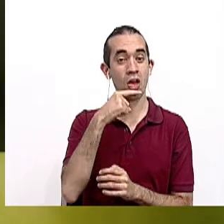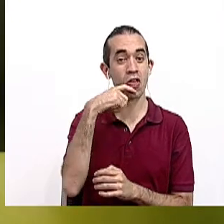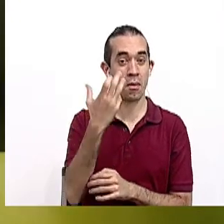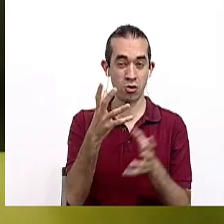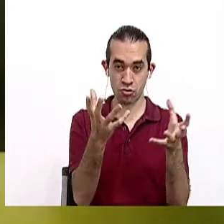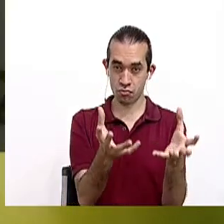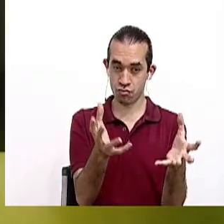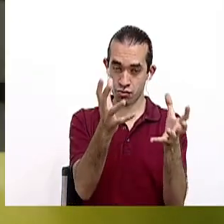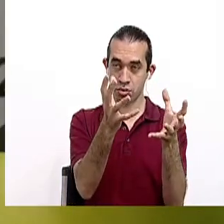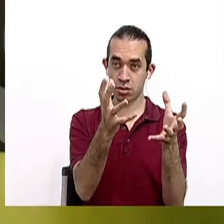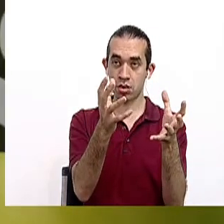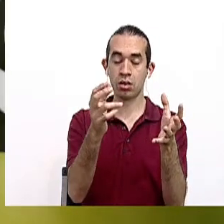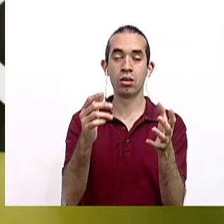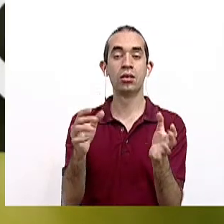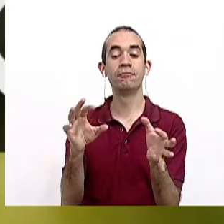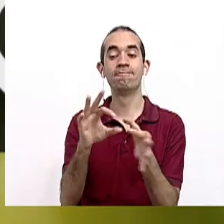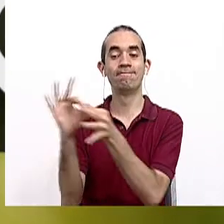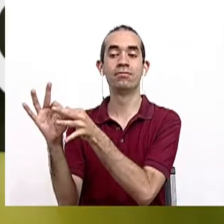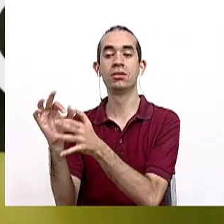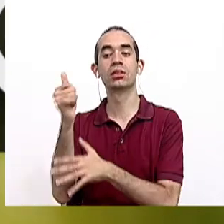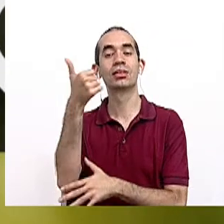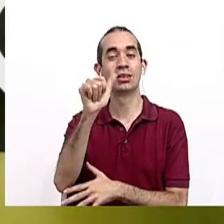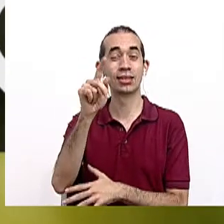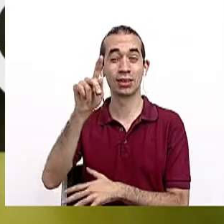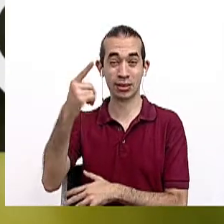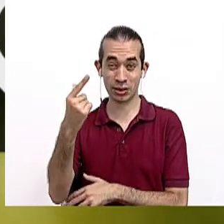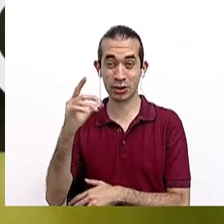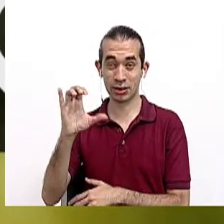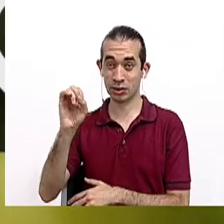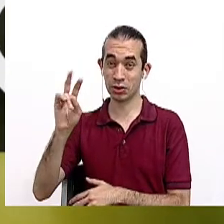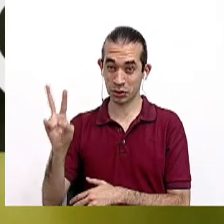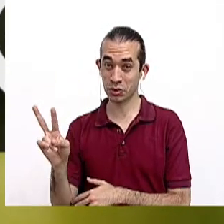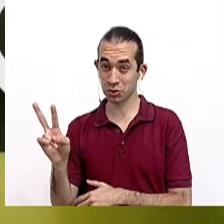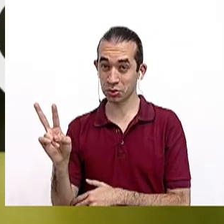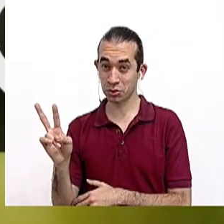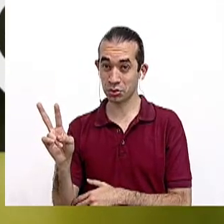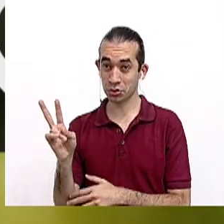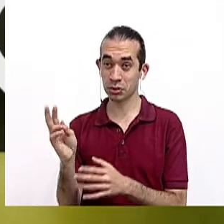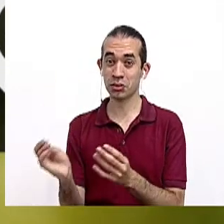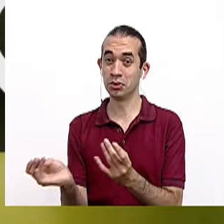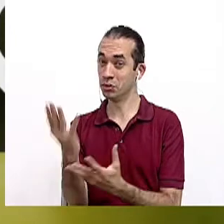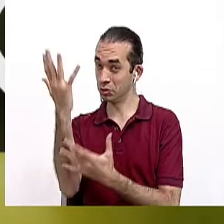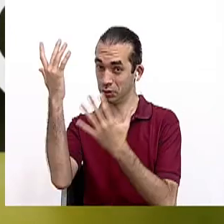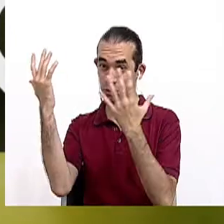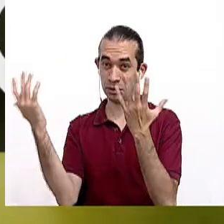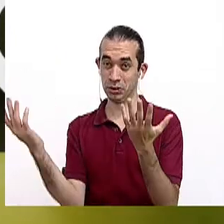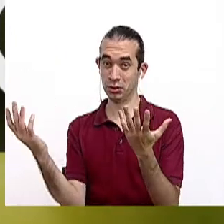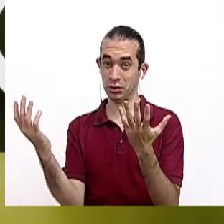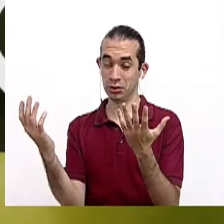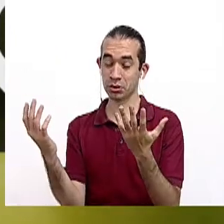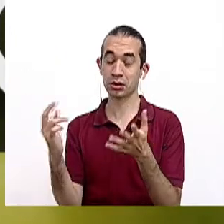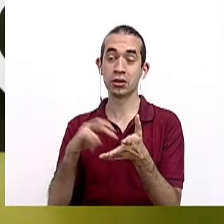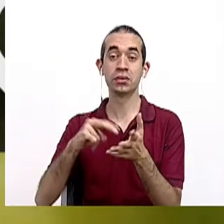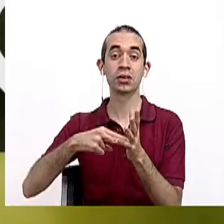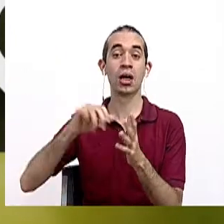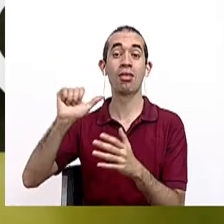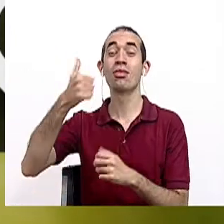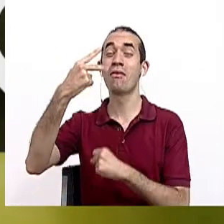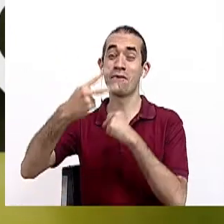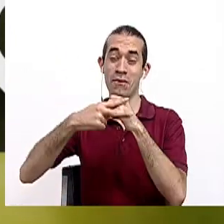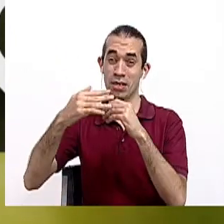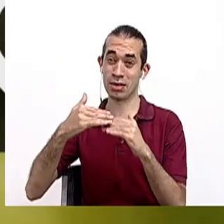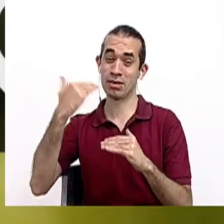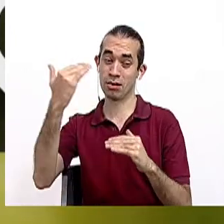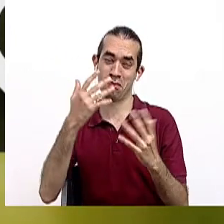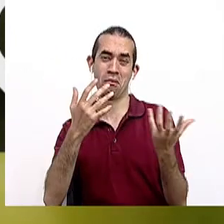have 10 kilograms of CO2 equivalent emitted into the atmosphere. So that is 10 times more than its